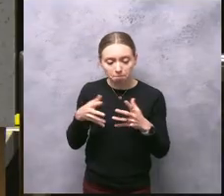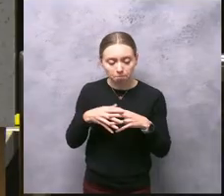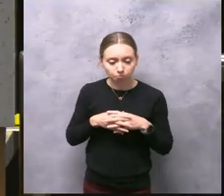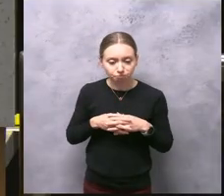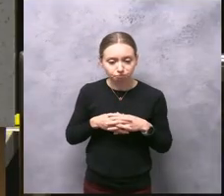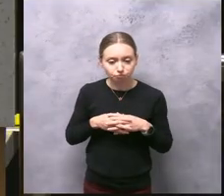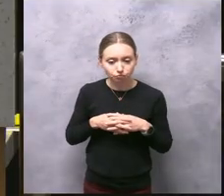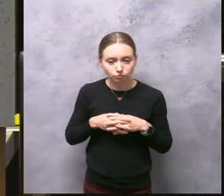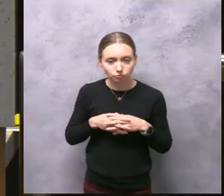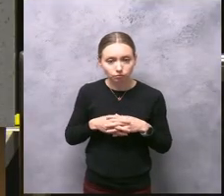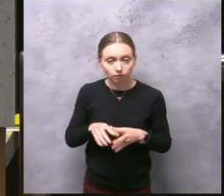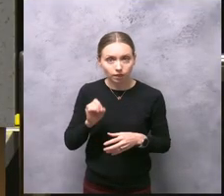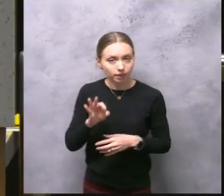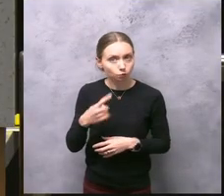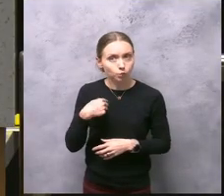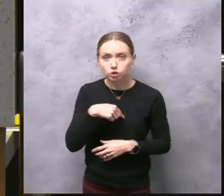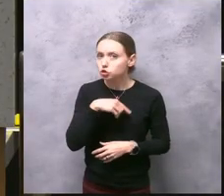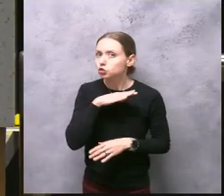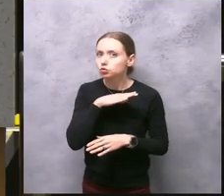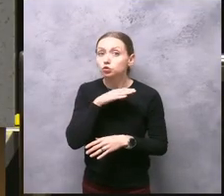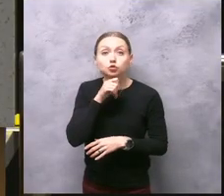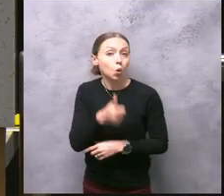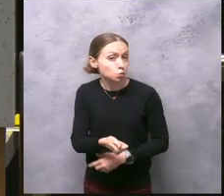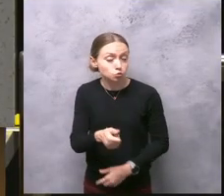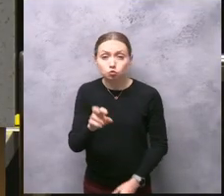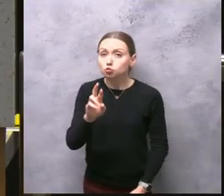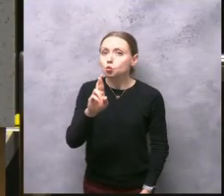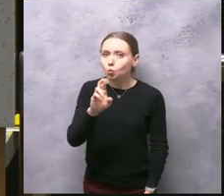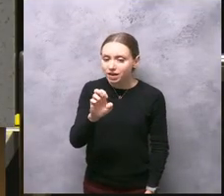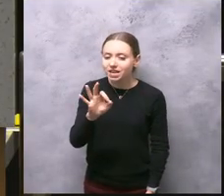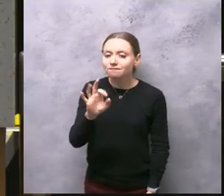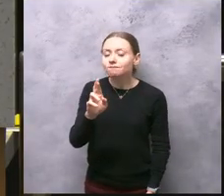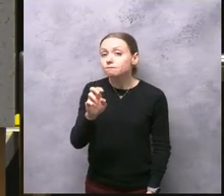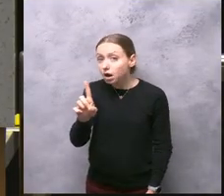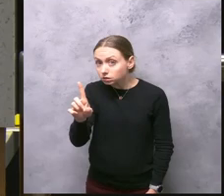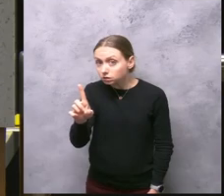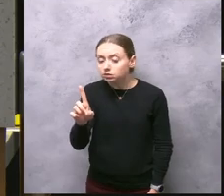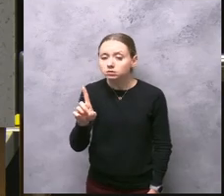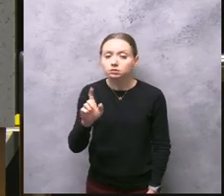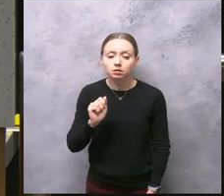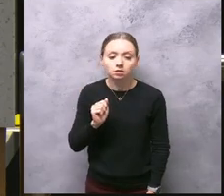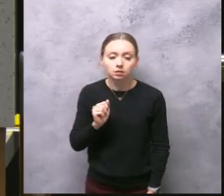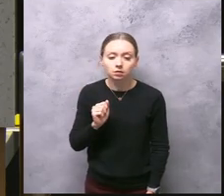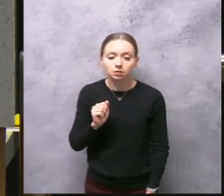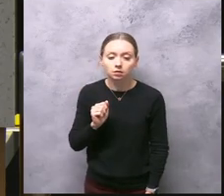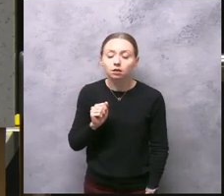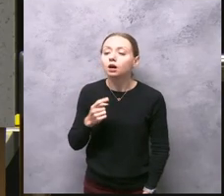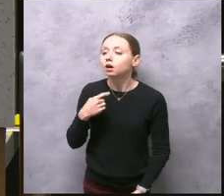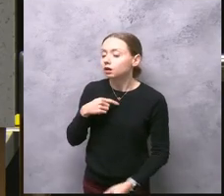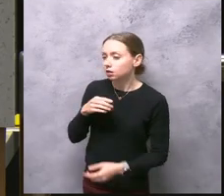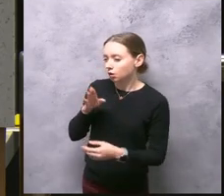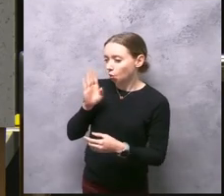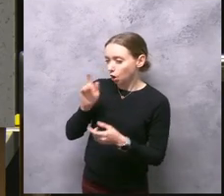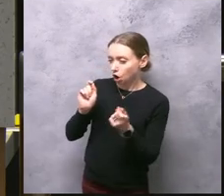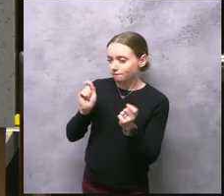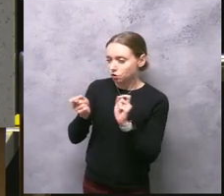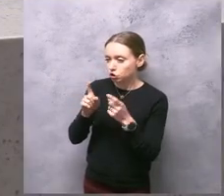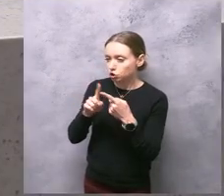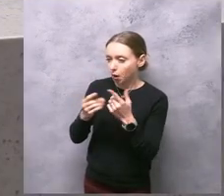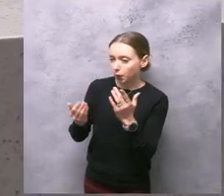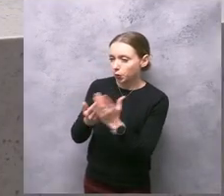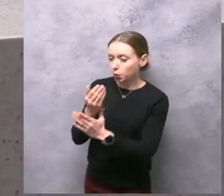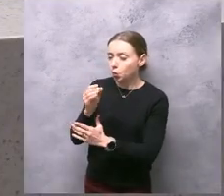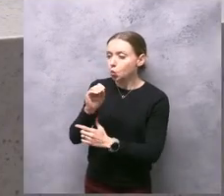refund, then we would We would do a convert to a new rate period